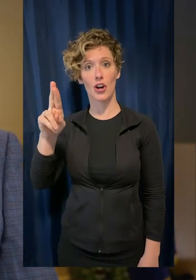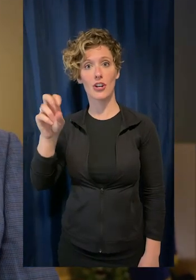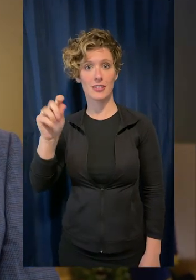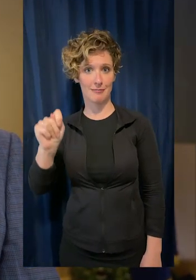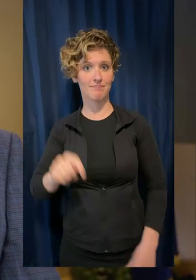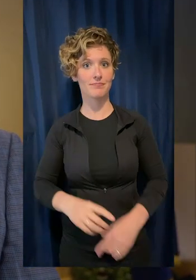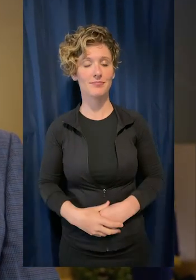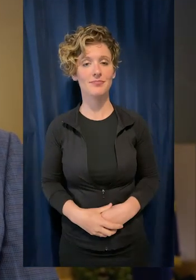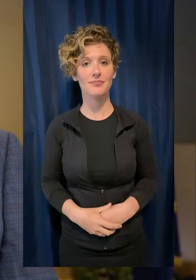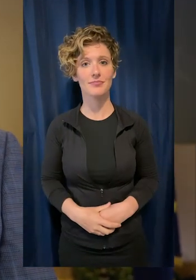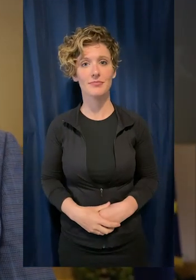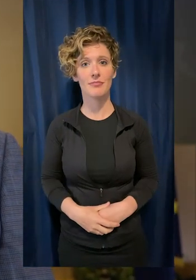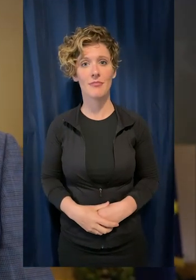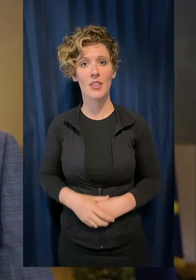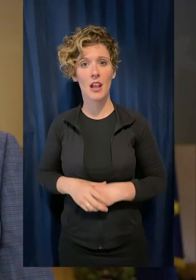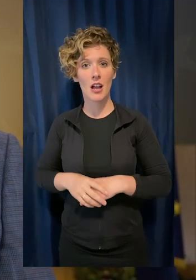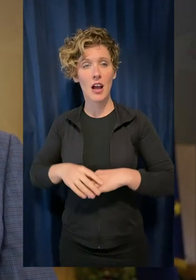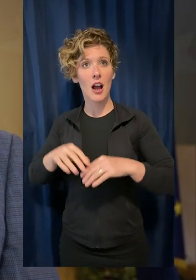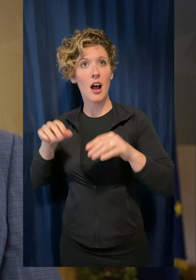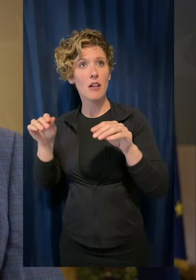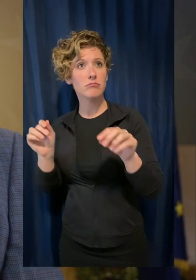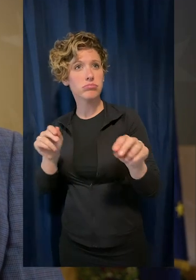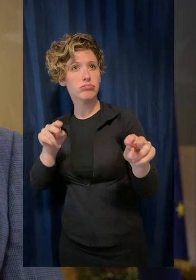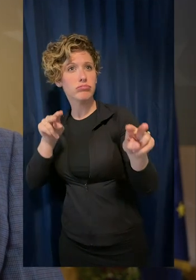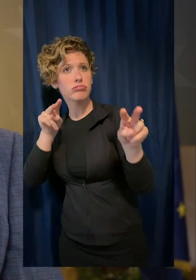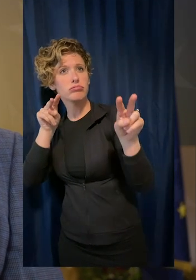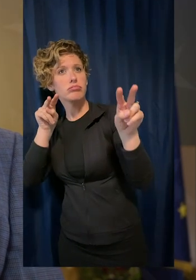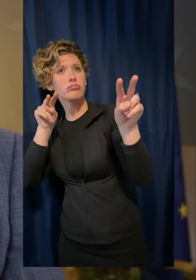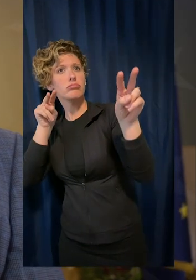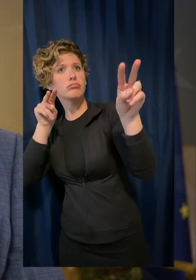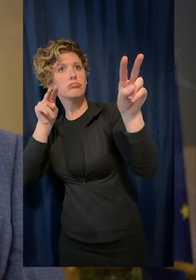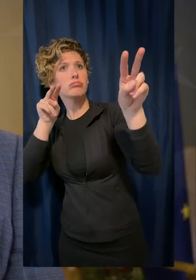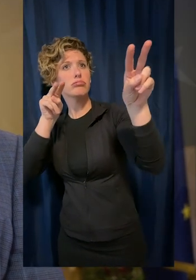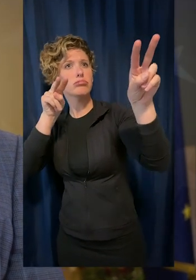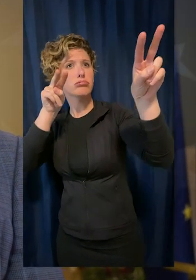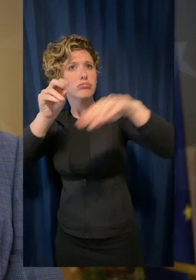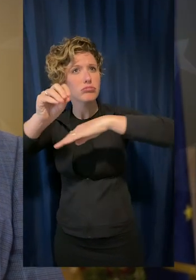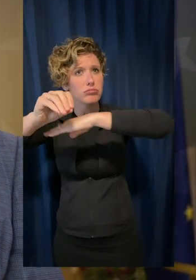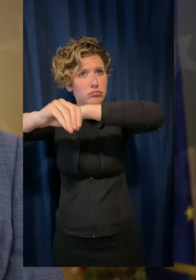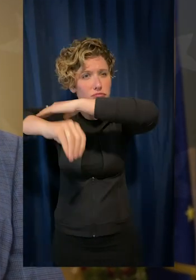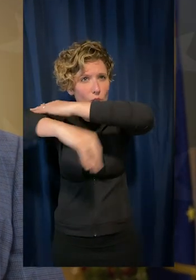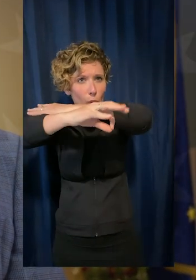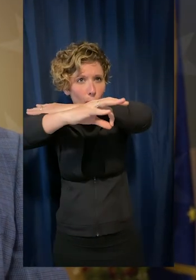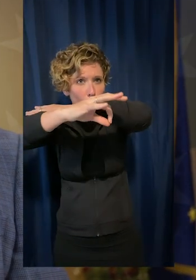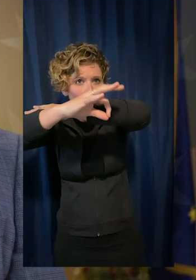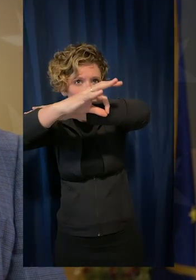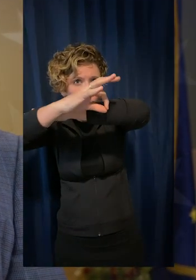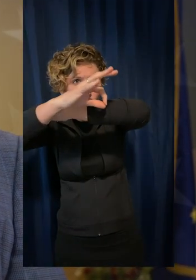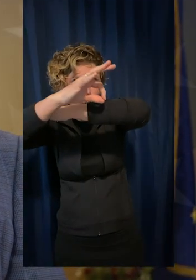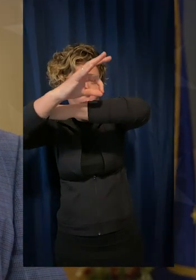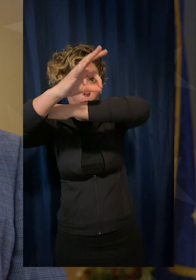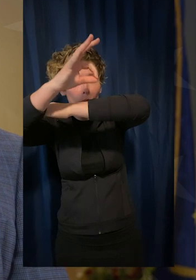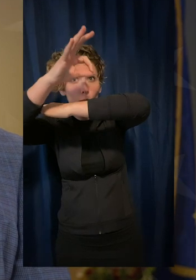Oh, say can you see by the dawn's early light what